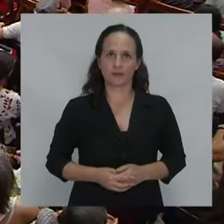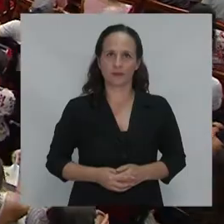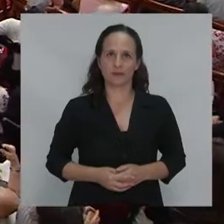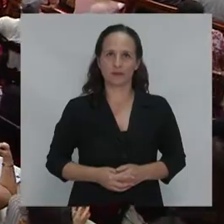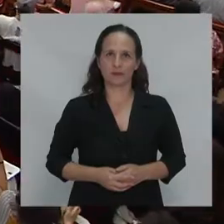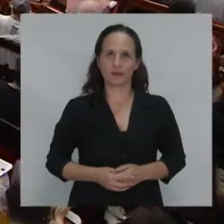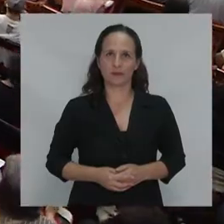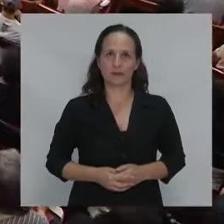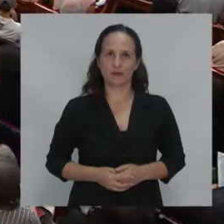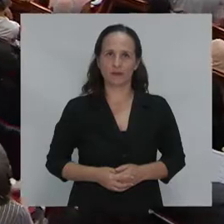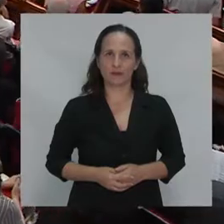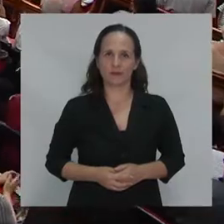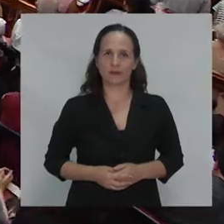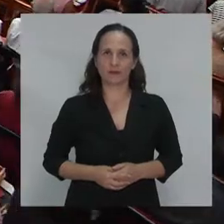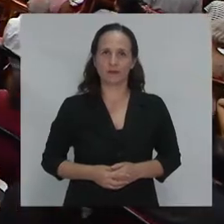bueno